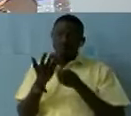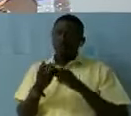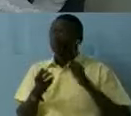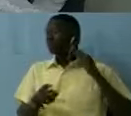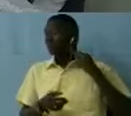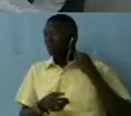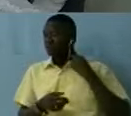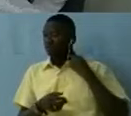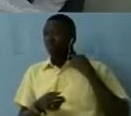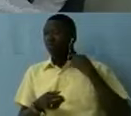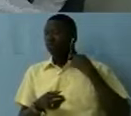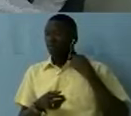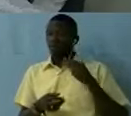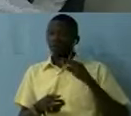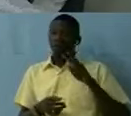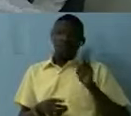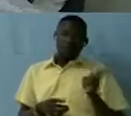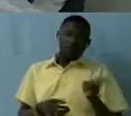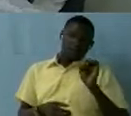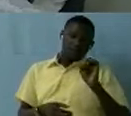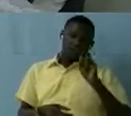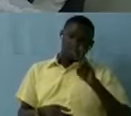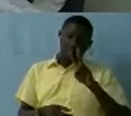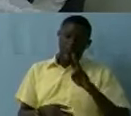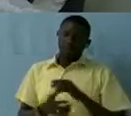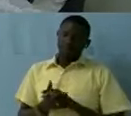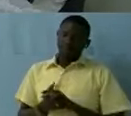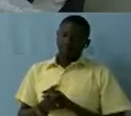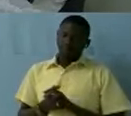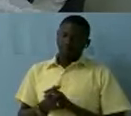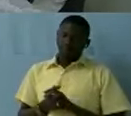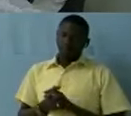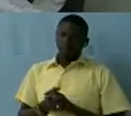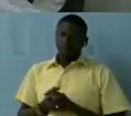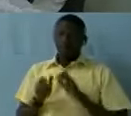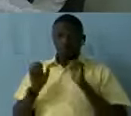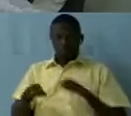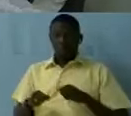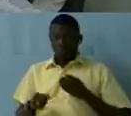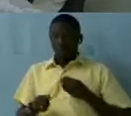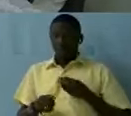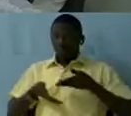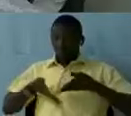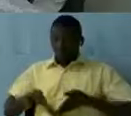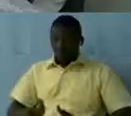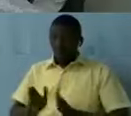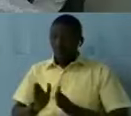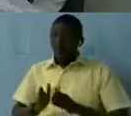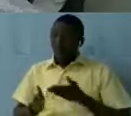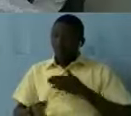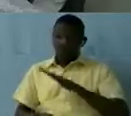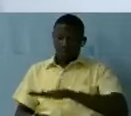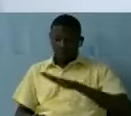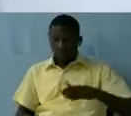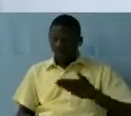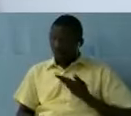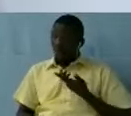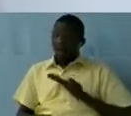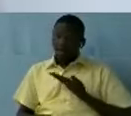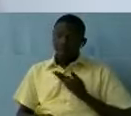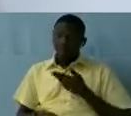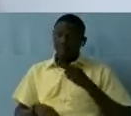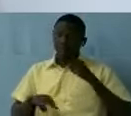transmit this disease to one another. And you could have children who would not be able to, who would not have this